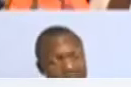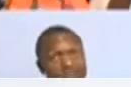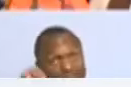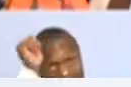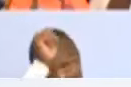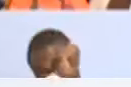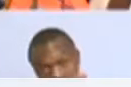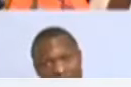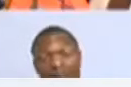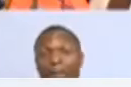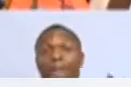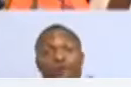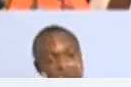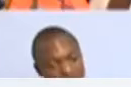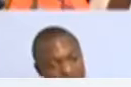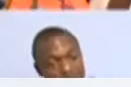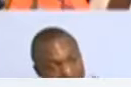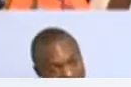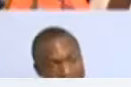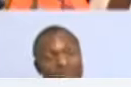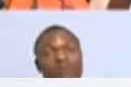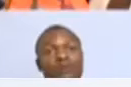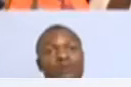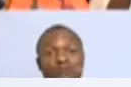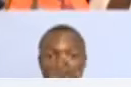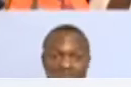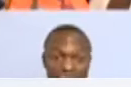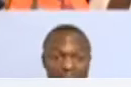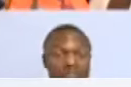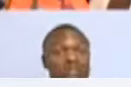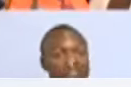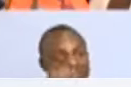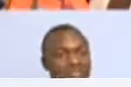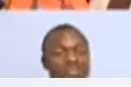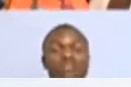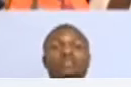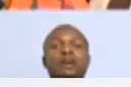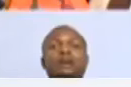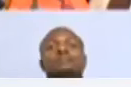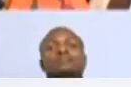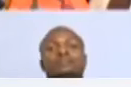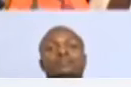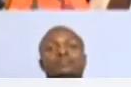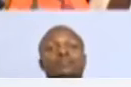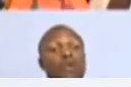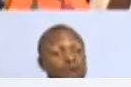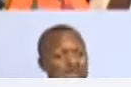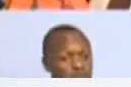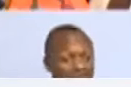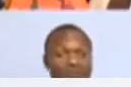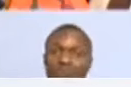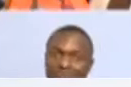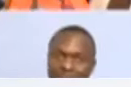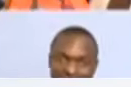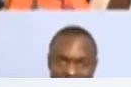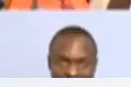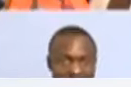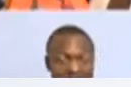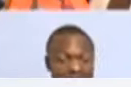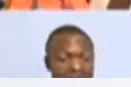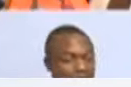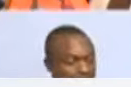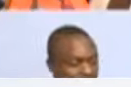and to the globe. This is who we are, Madam Speaker. This is what we stand for as a